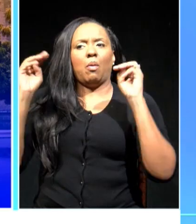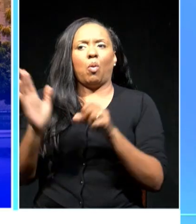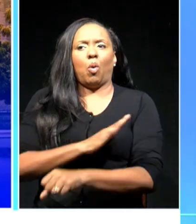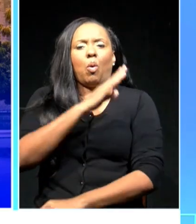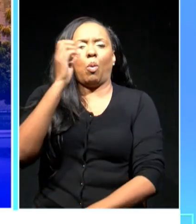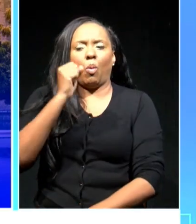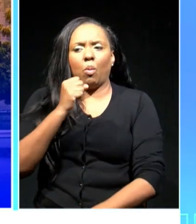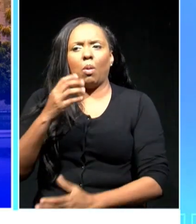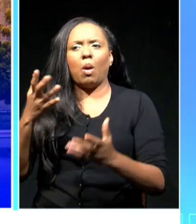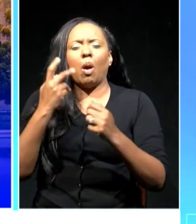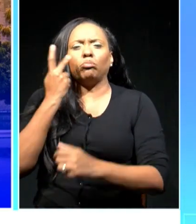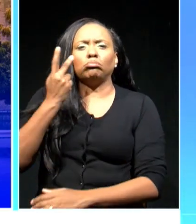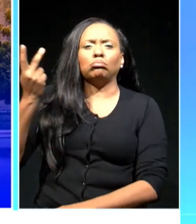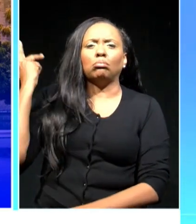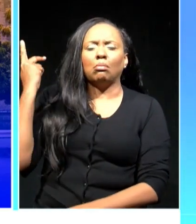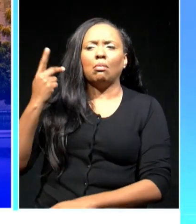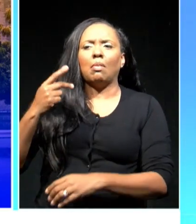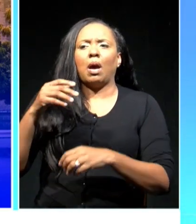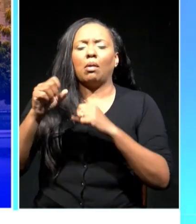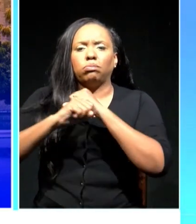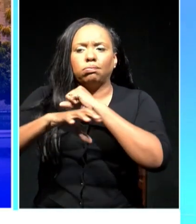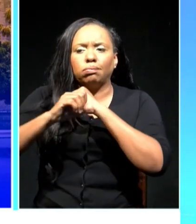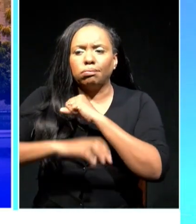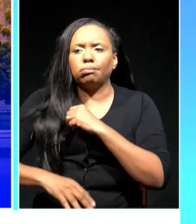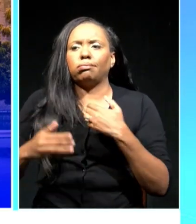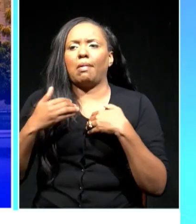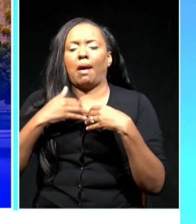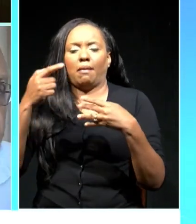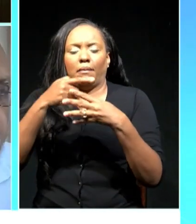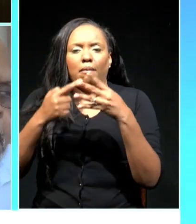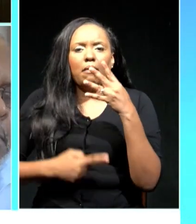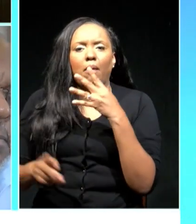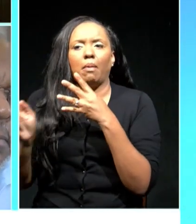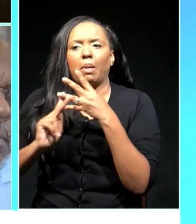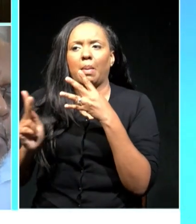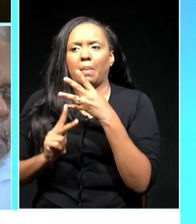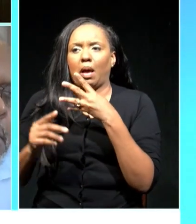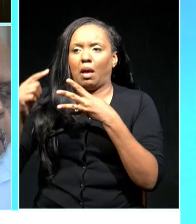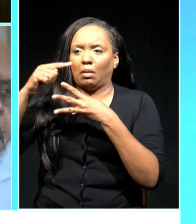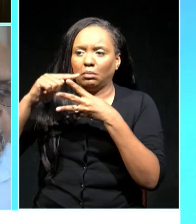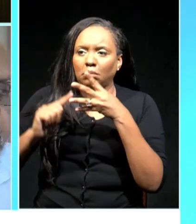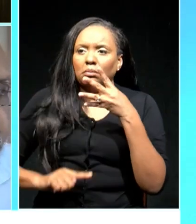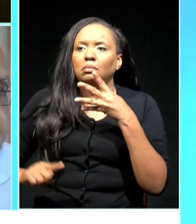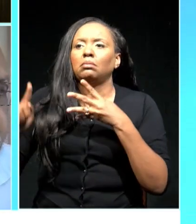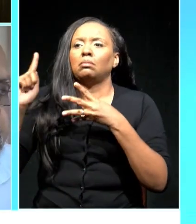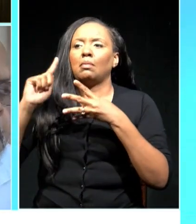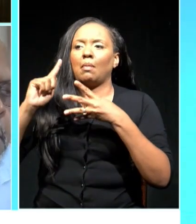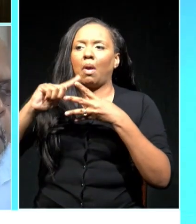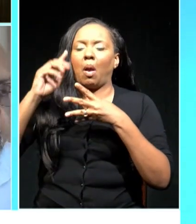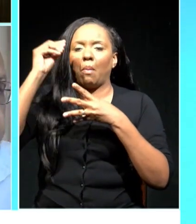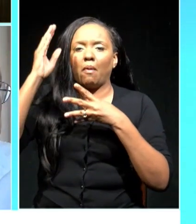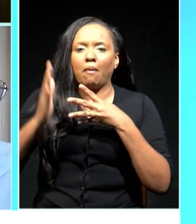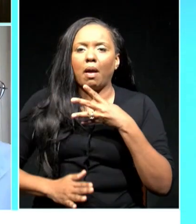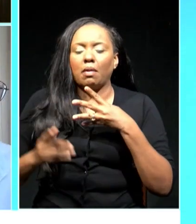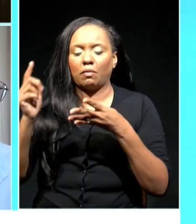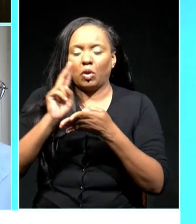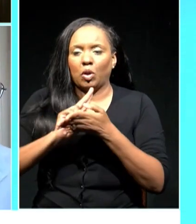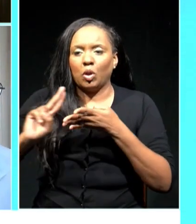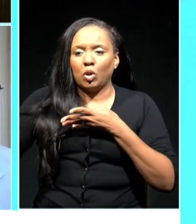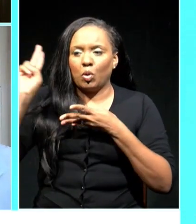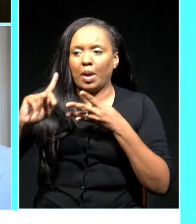for 2022. Our guest, Dr. George Bell, political analyst, Professor Cynthia Barrow-Giles, Professor of Political